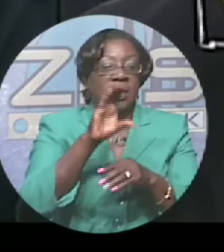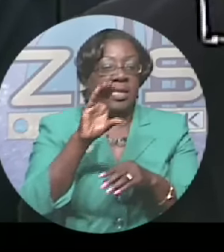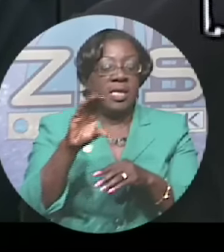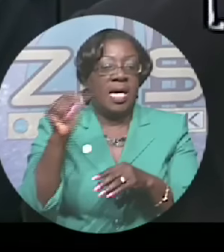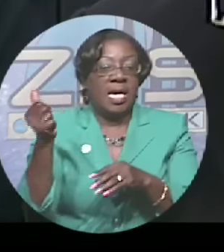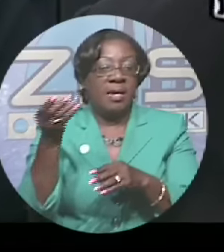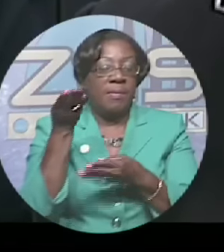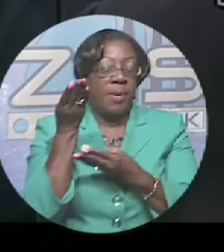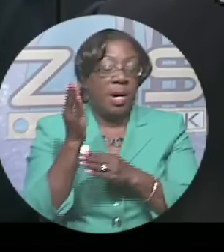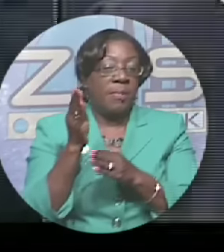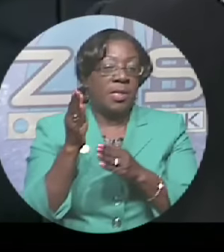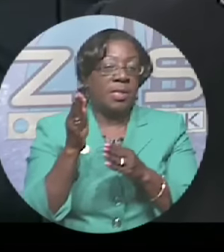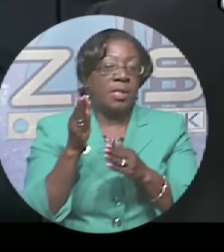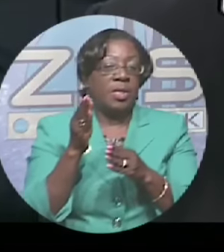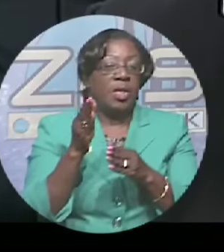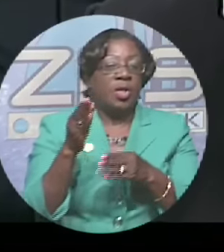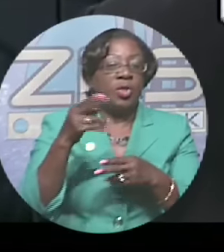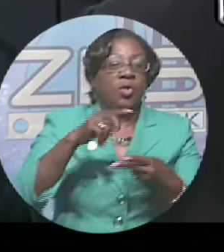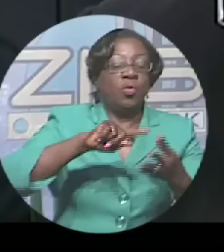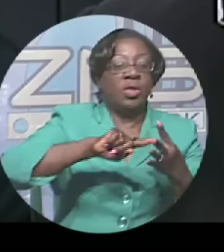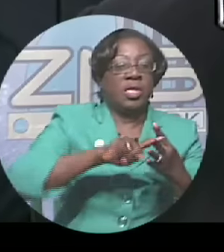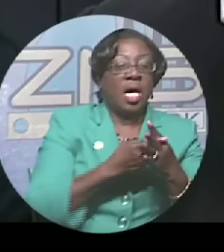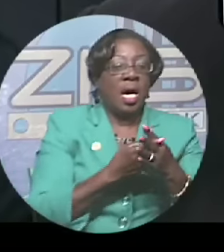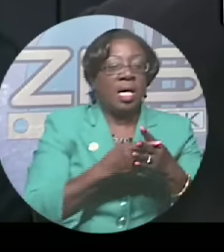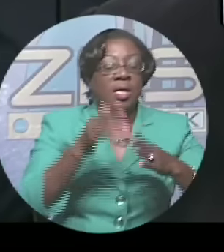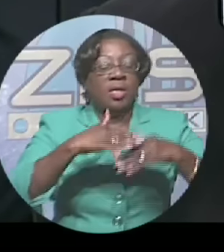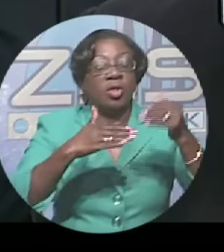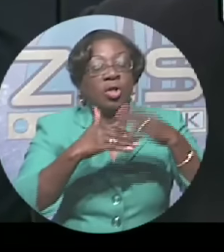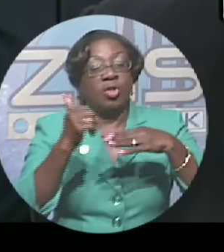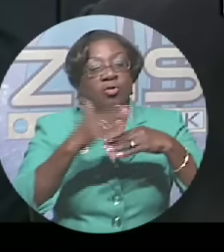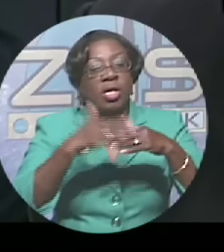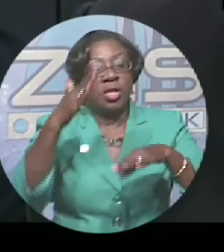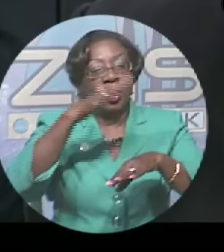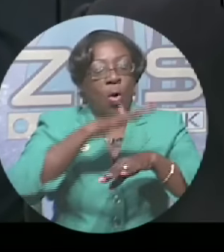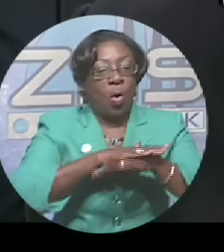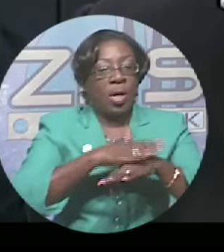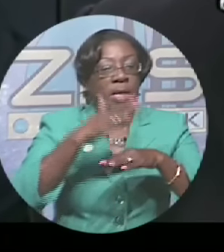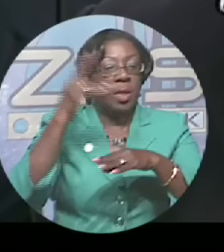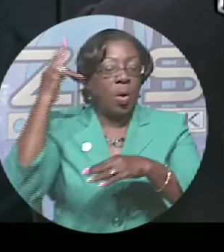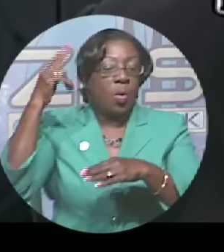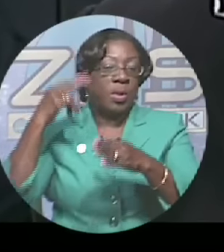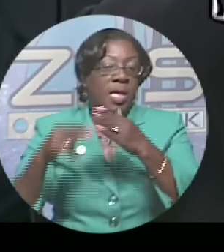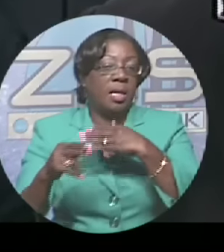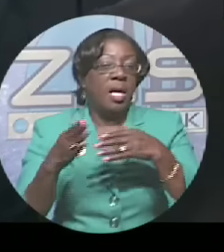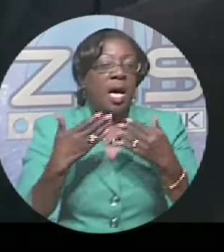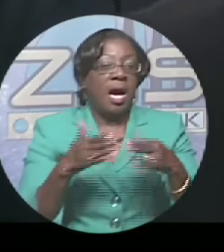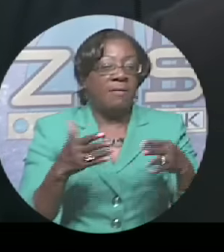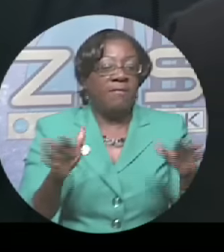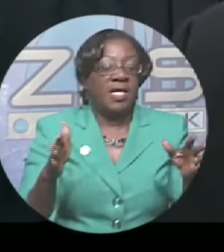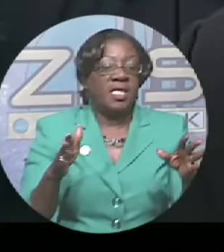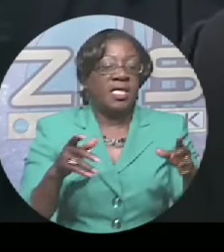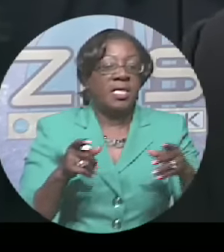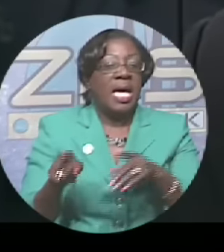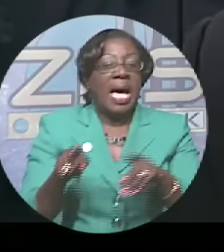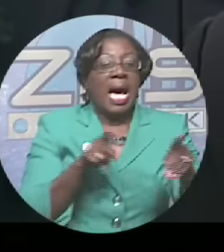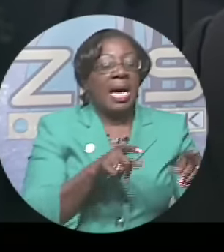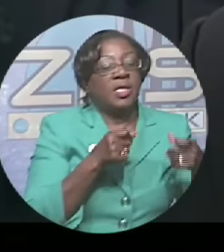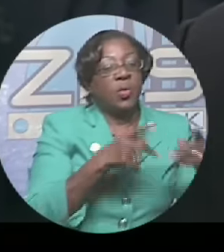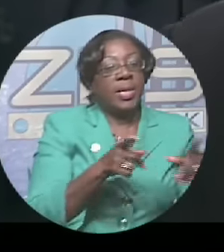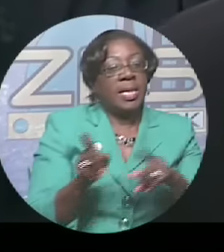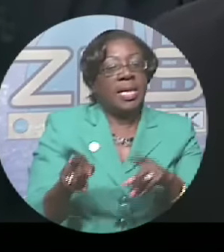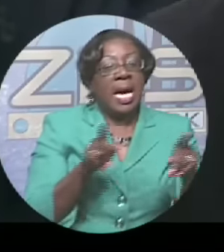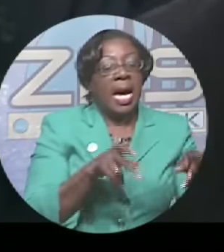Bahamas, to remobilize and restart construction to finish the project as expeditiously as